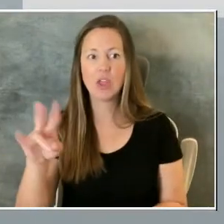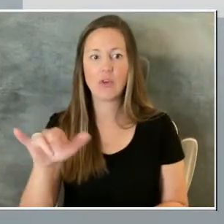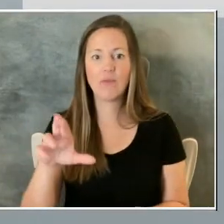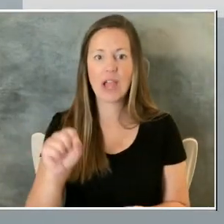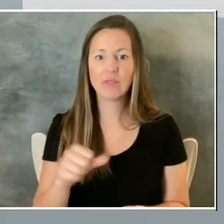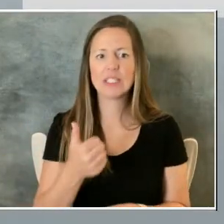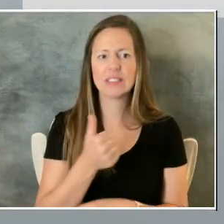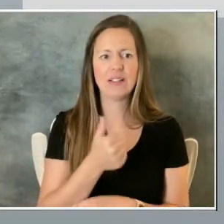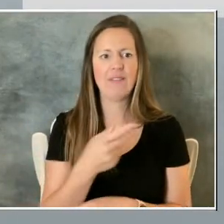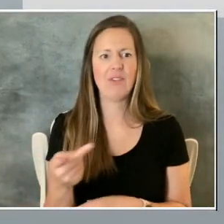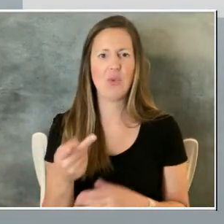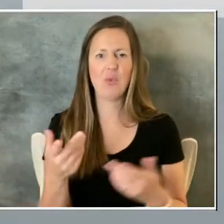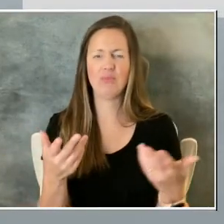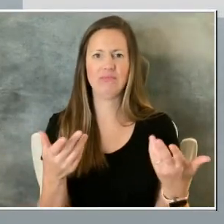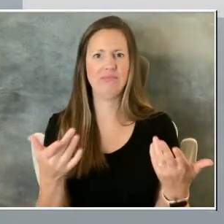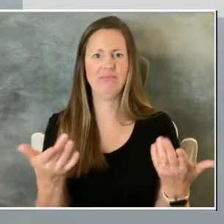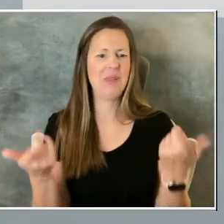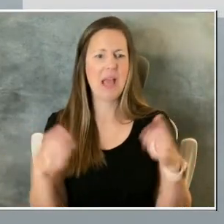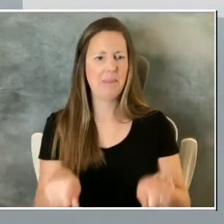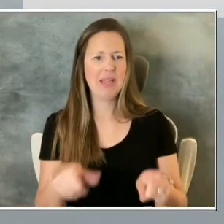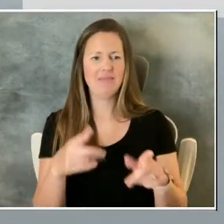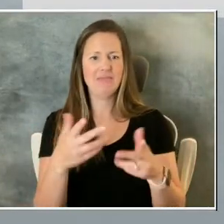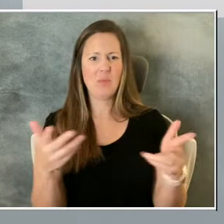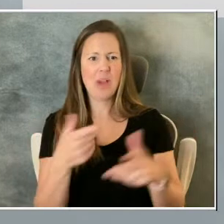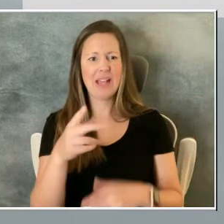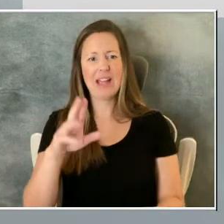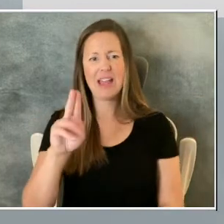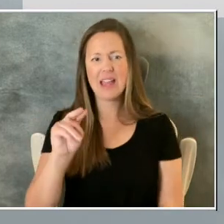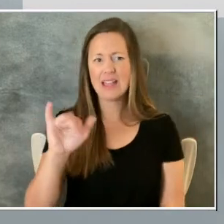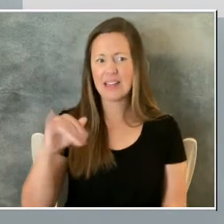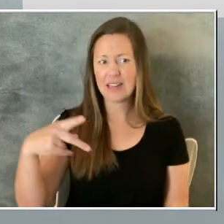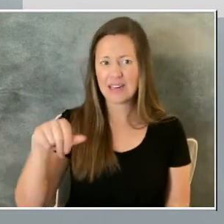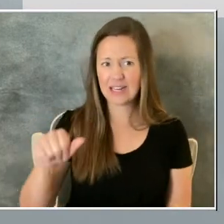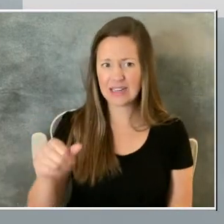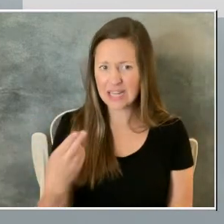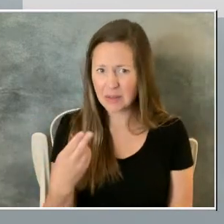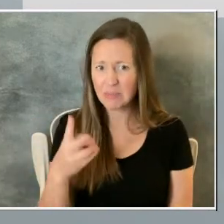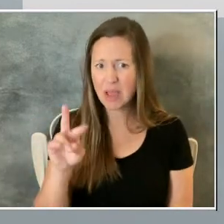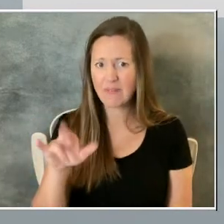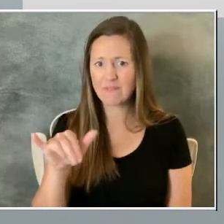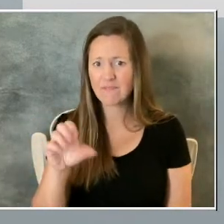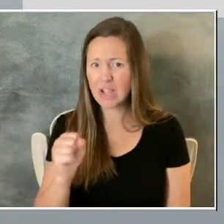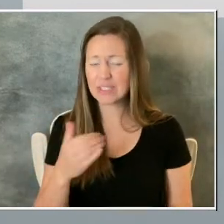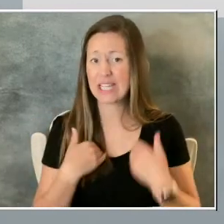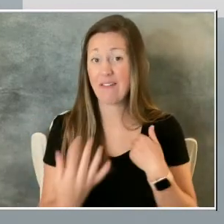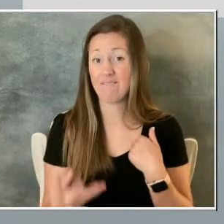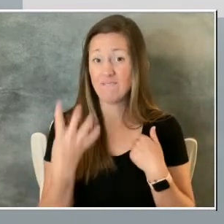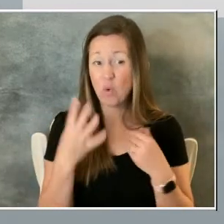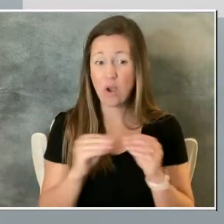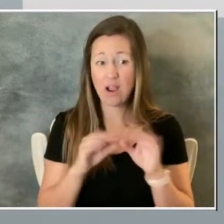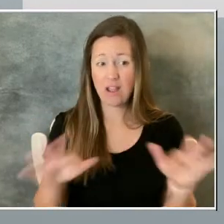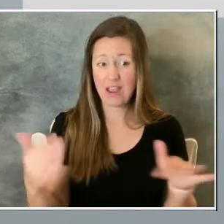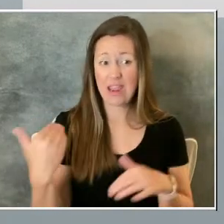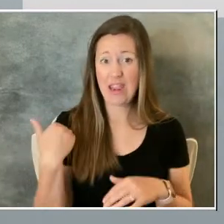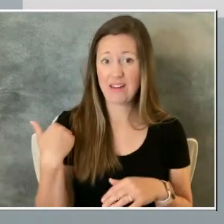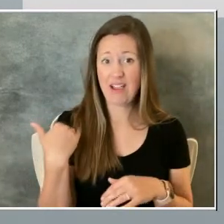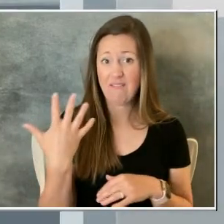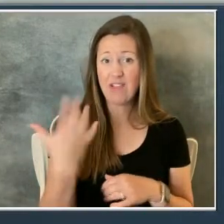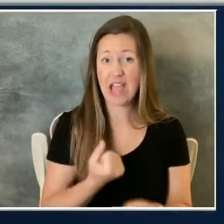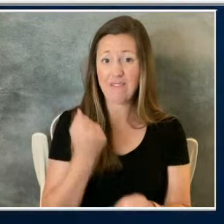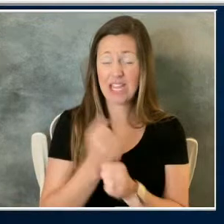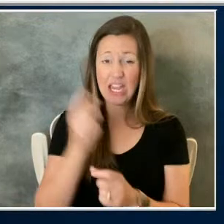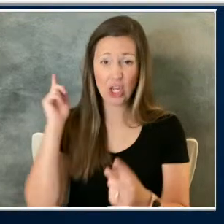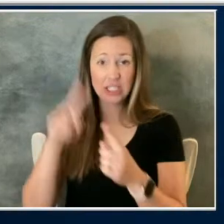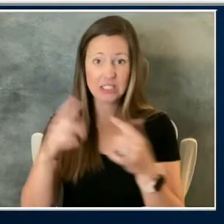the Nipah virus in India. They've had 4 outbreaks in 5 years. Most people haven't heard of this virus, including